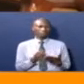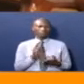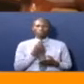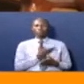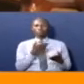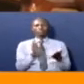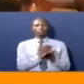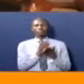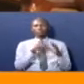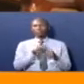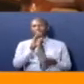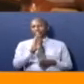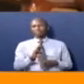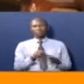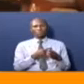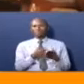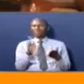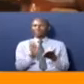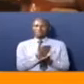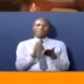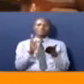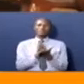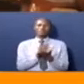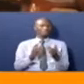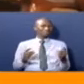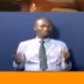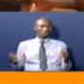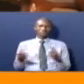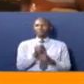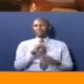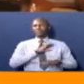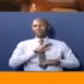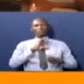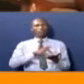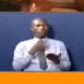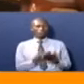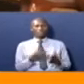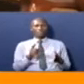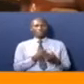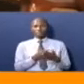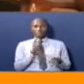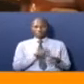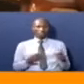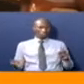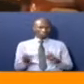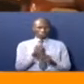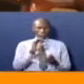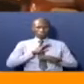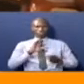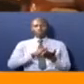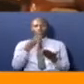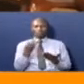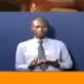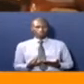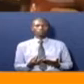our Facebook page and keep resharing until we raise enough funds. And then when we raise that enough funds, let us have categories. If